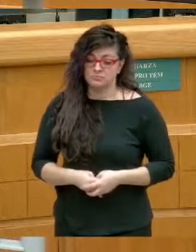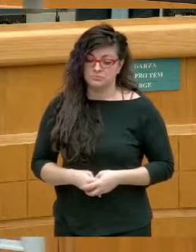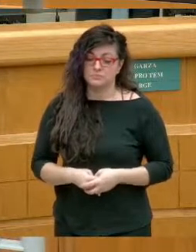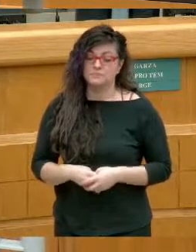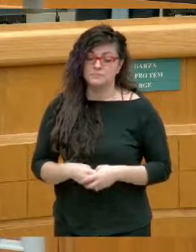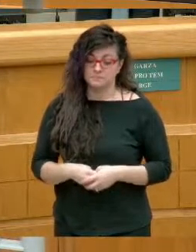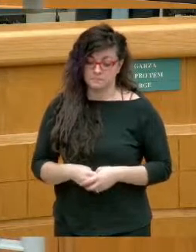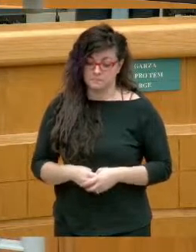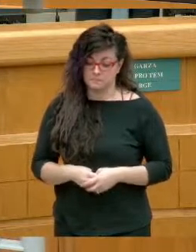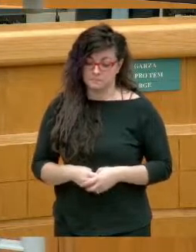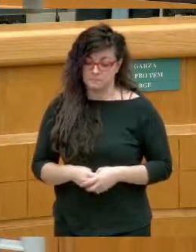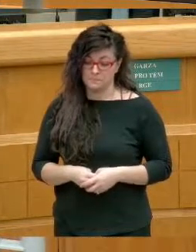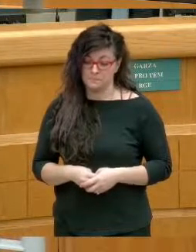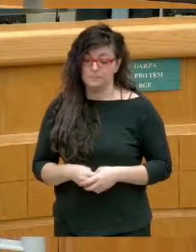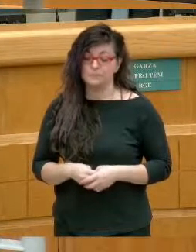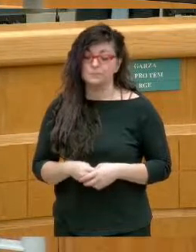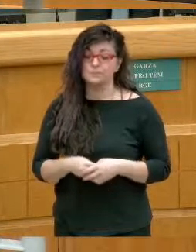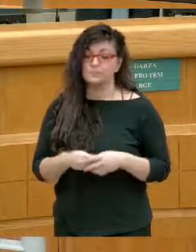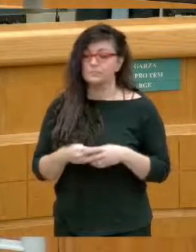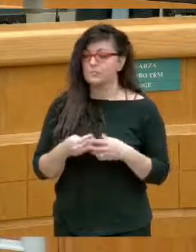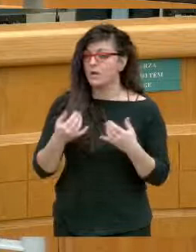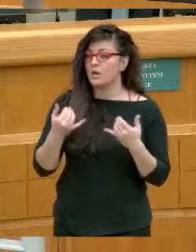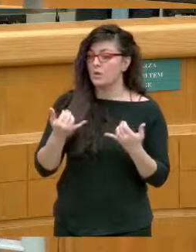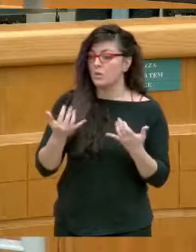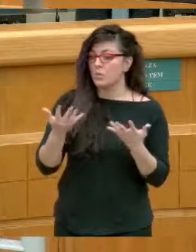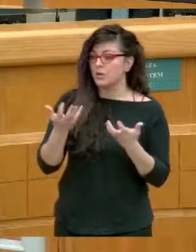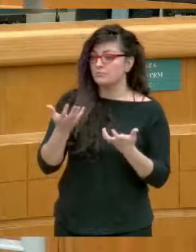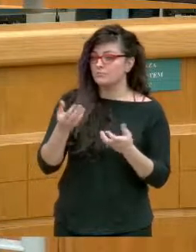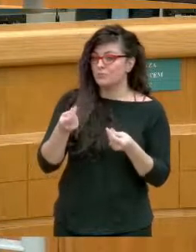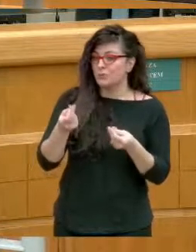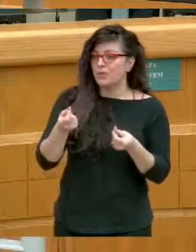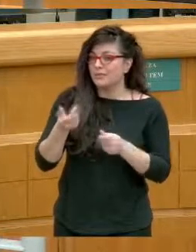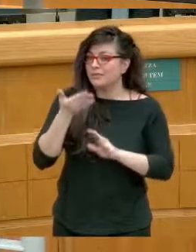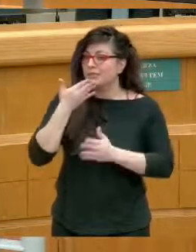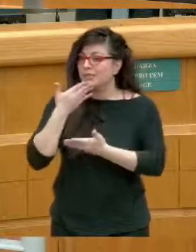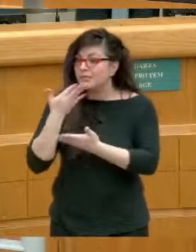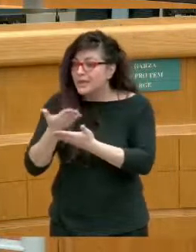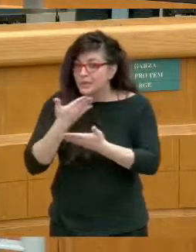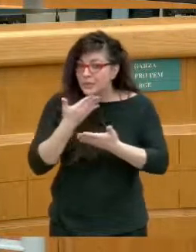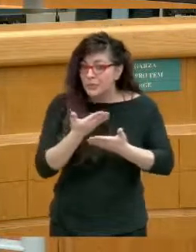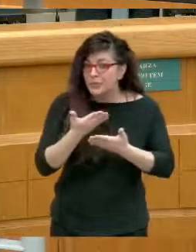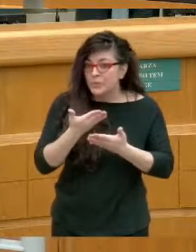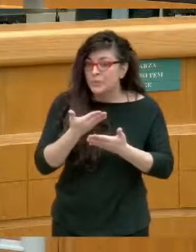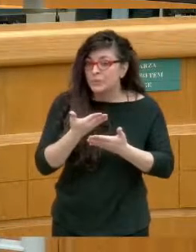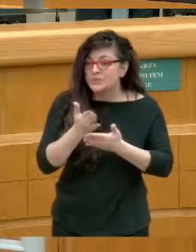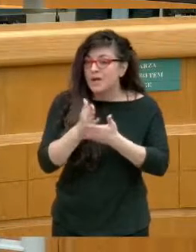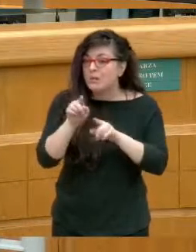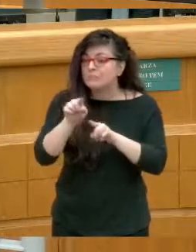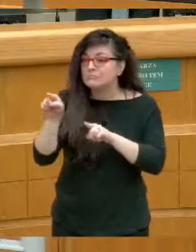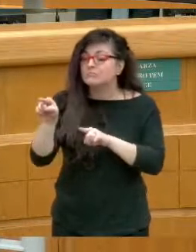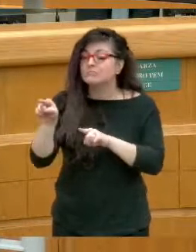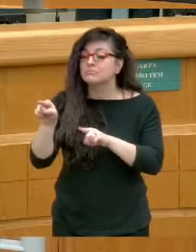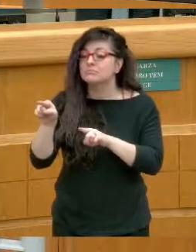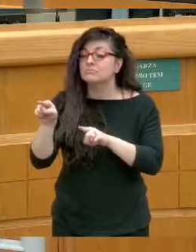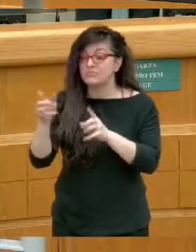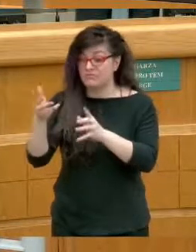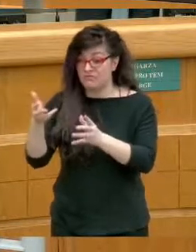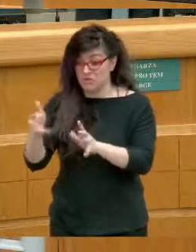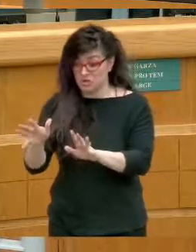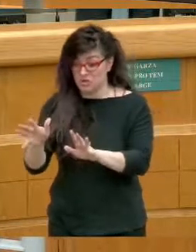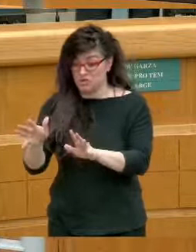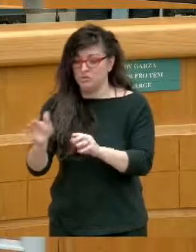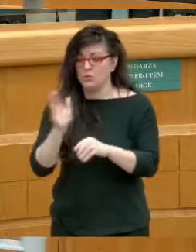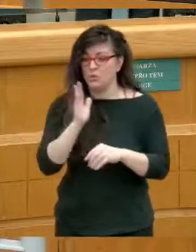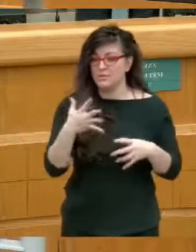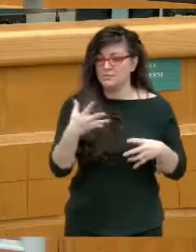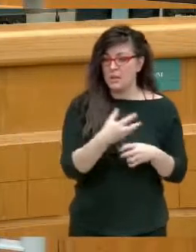Okay, now just I'm going to do a quick thank you to a couple of groups, and then I'm going to do a quick summary of Dr. Bird's presentation,